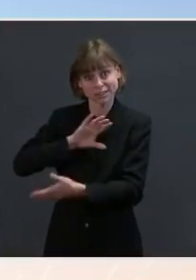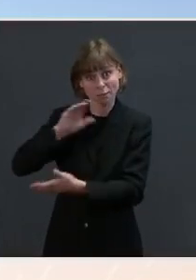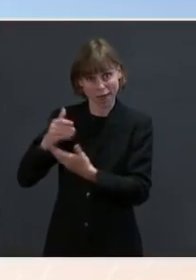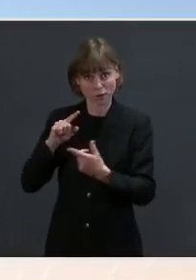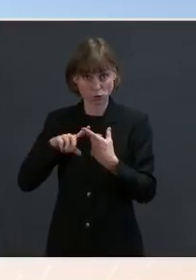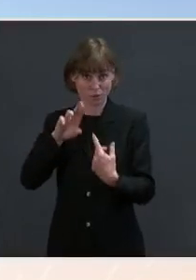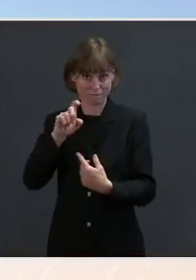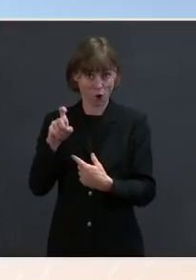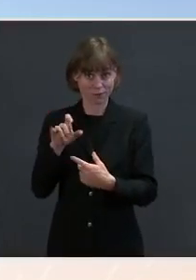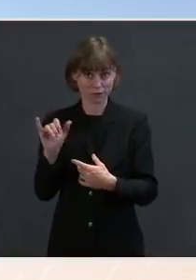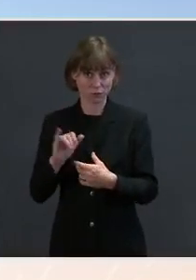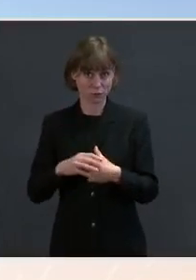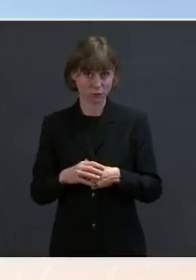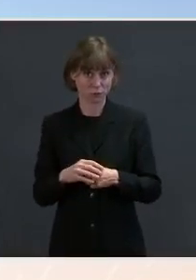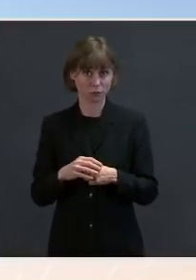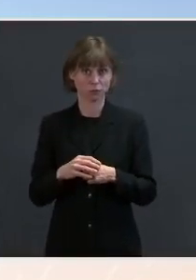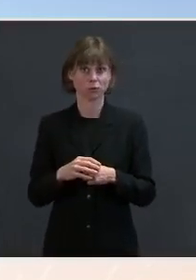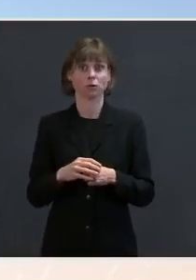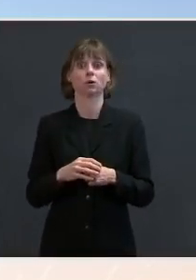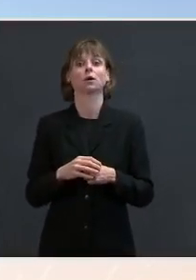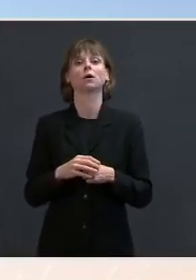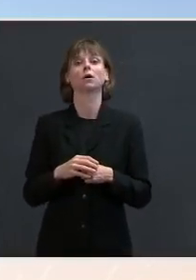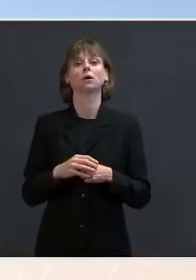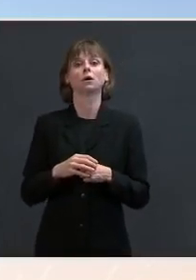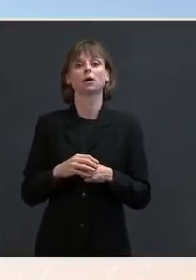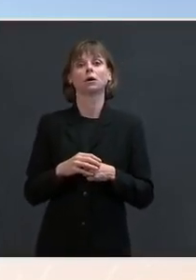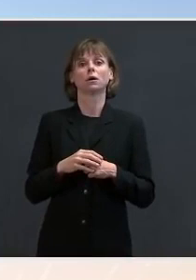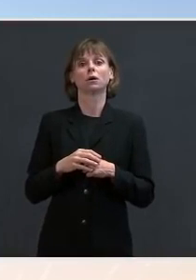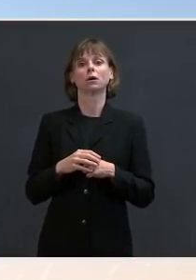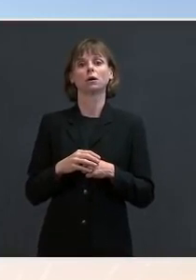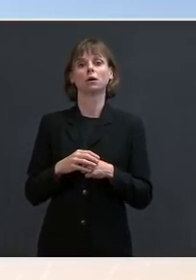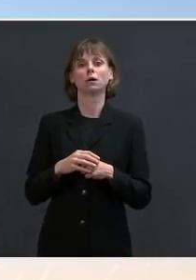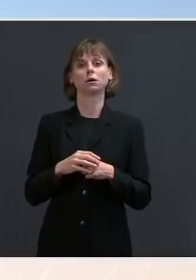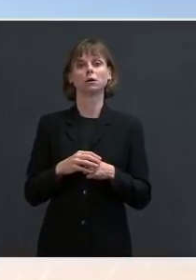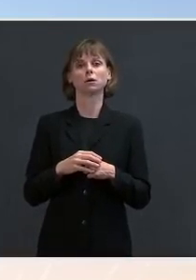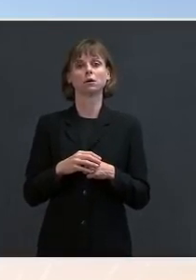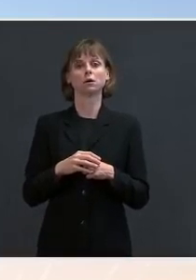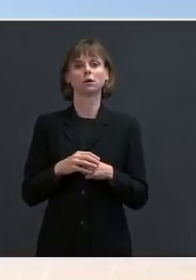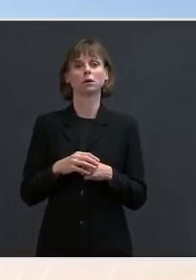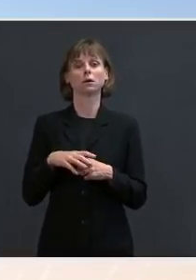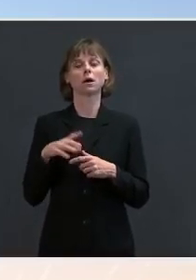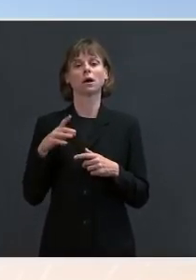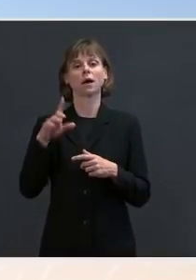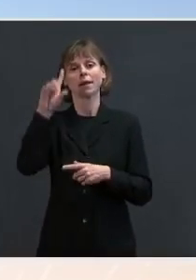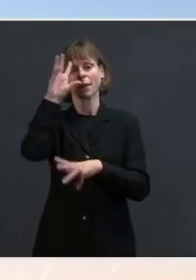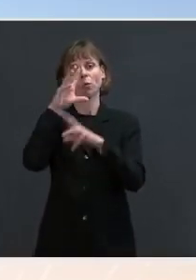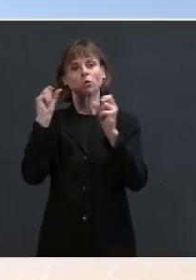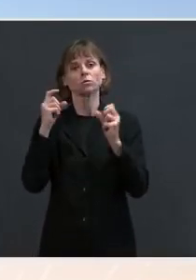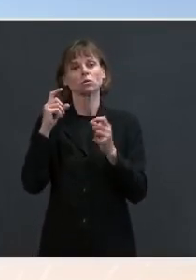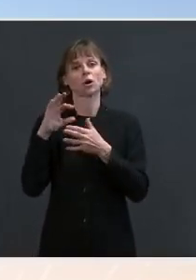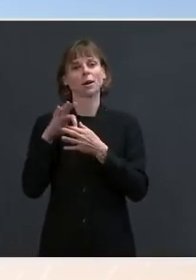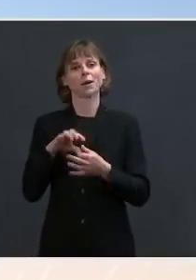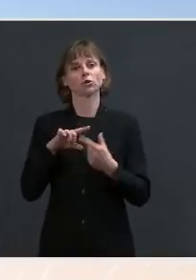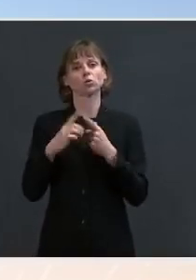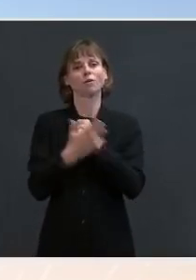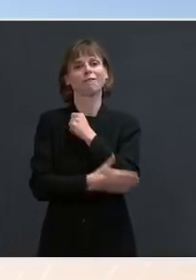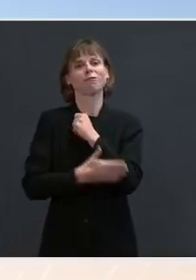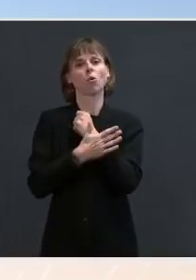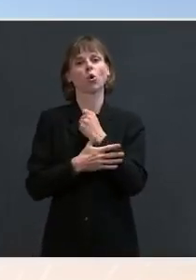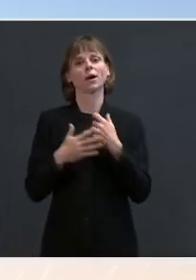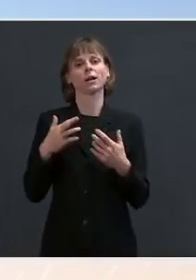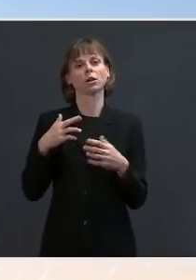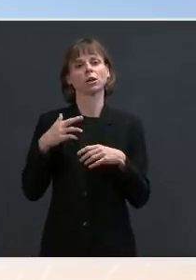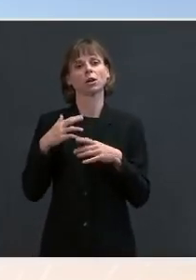ahead. Given the administration's commitment to repairing foreign relations, when can we expect to see nominations for